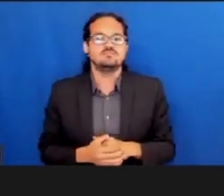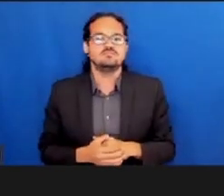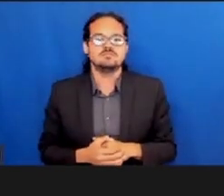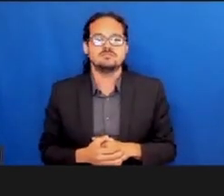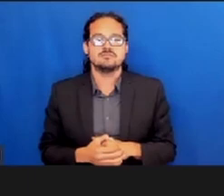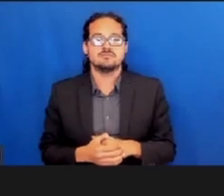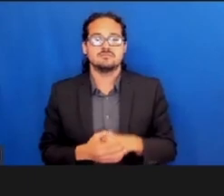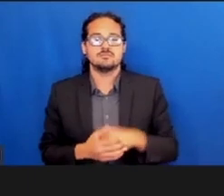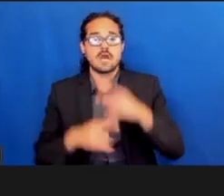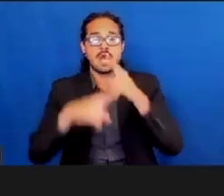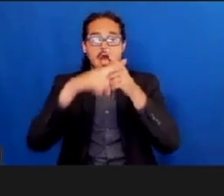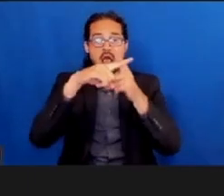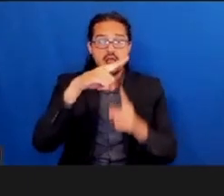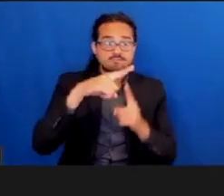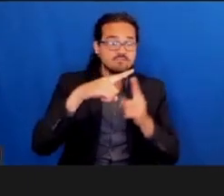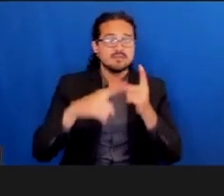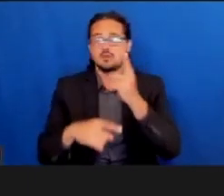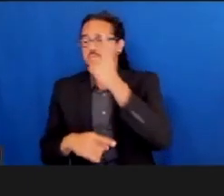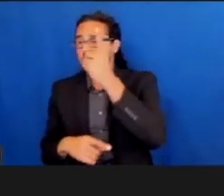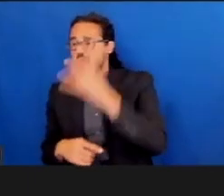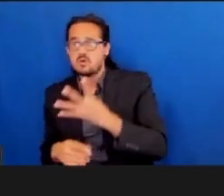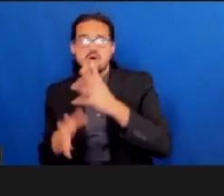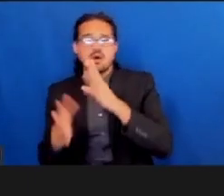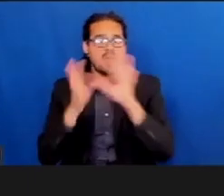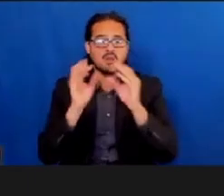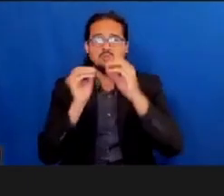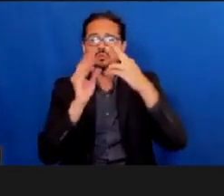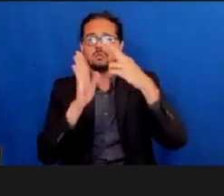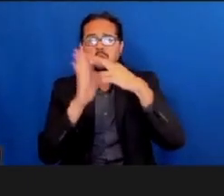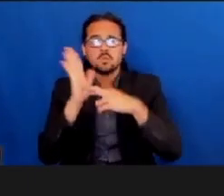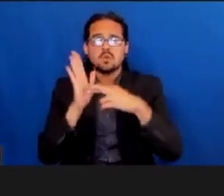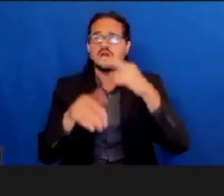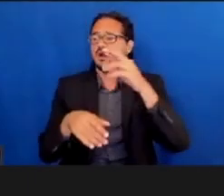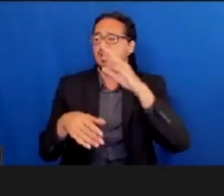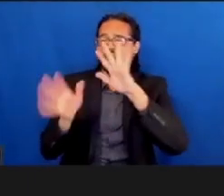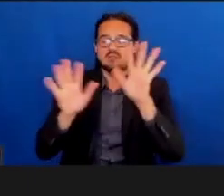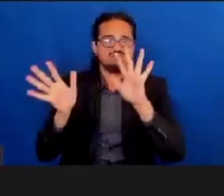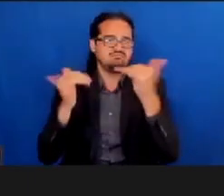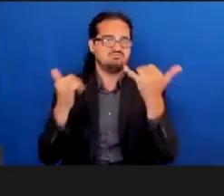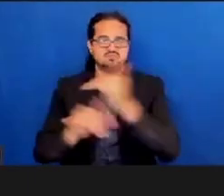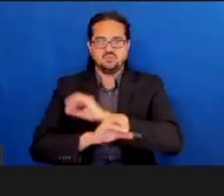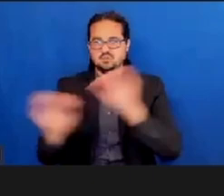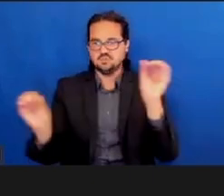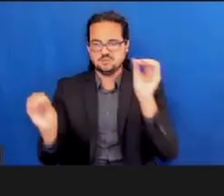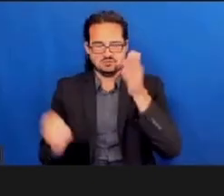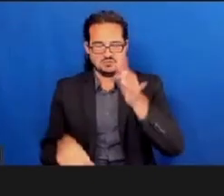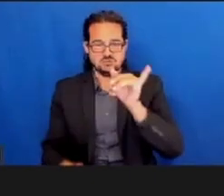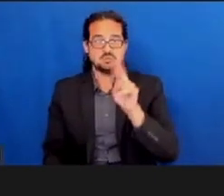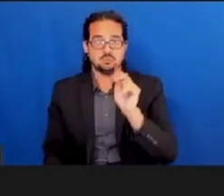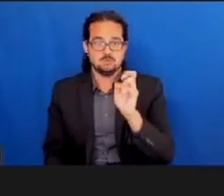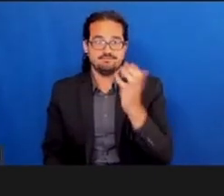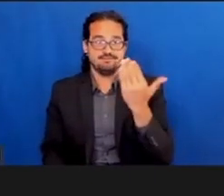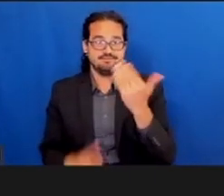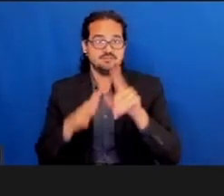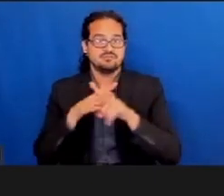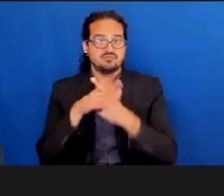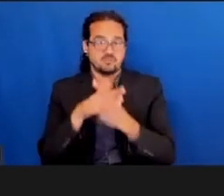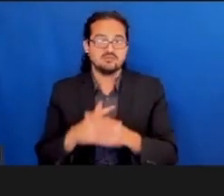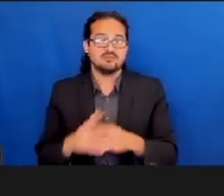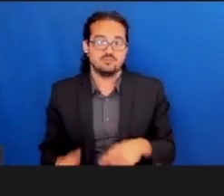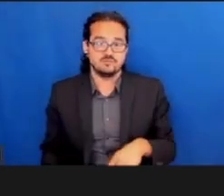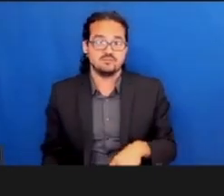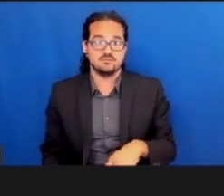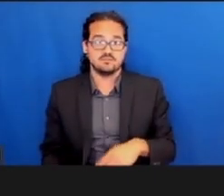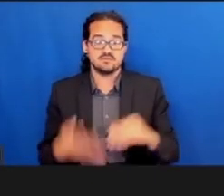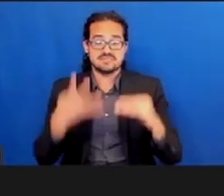framework are really limited to very few settings. If you think about the tier framework, it was almost every sector had very specific regulations and guidance.